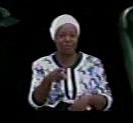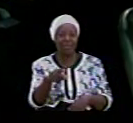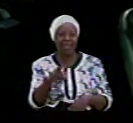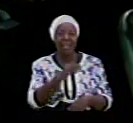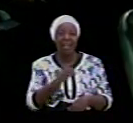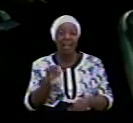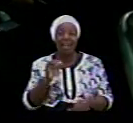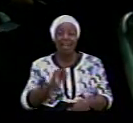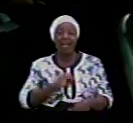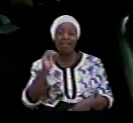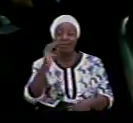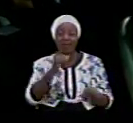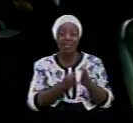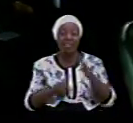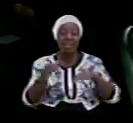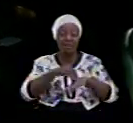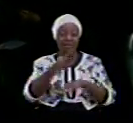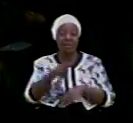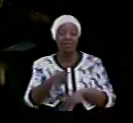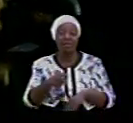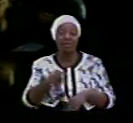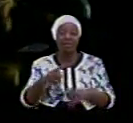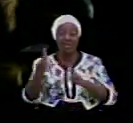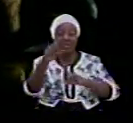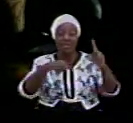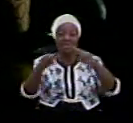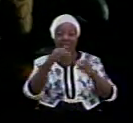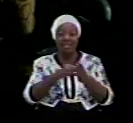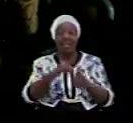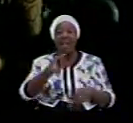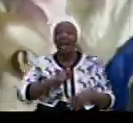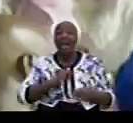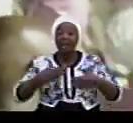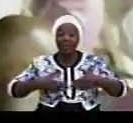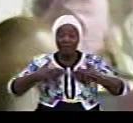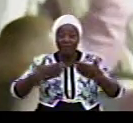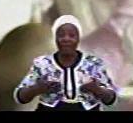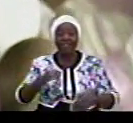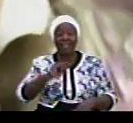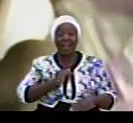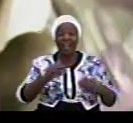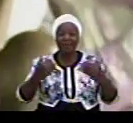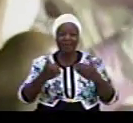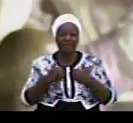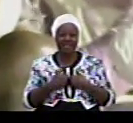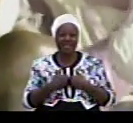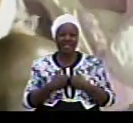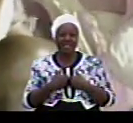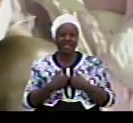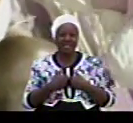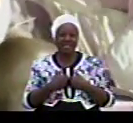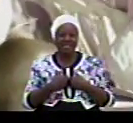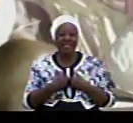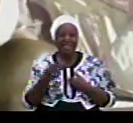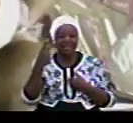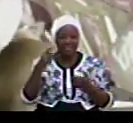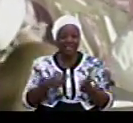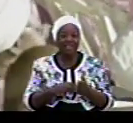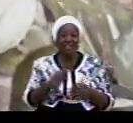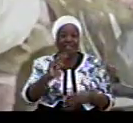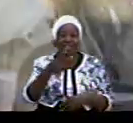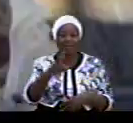I confess. I possess. Look at this. 2 Corinthians chapter 4,